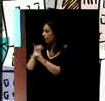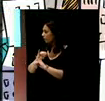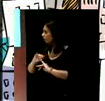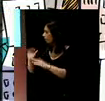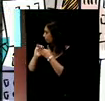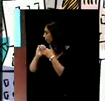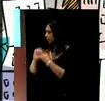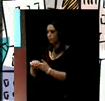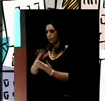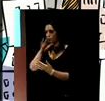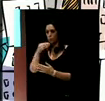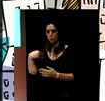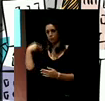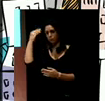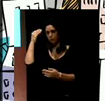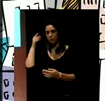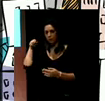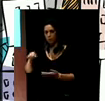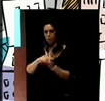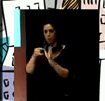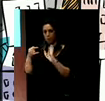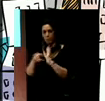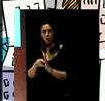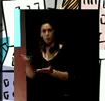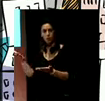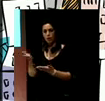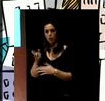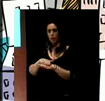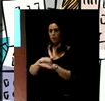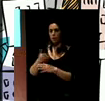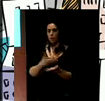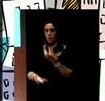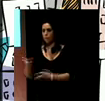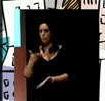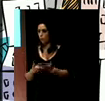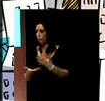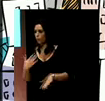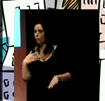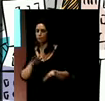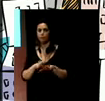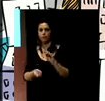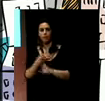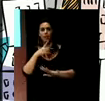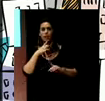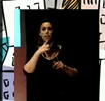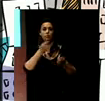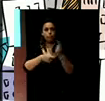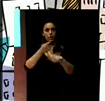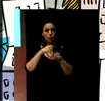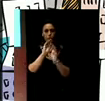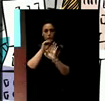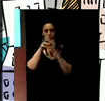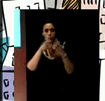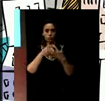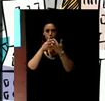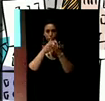Congratulations, equally, because we think this initiative helps to promote and to generate businesses in the